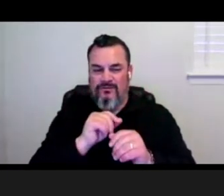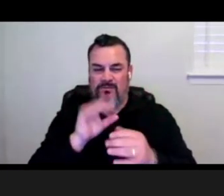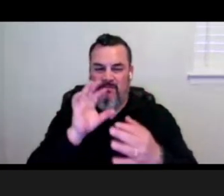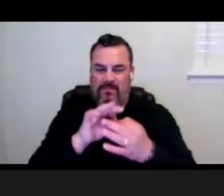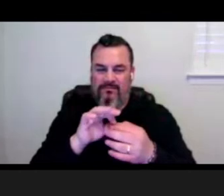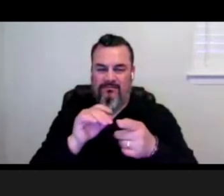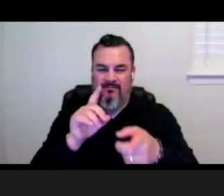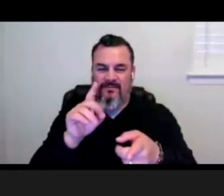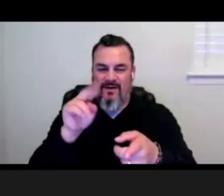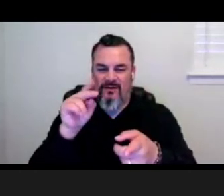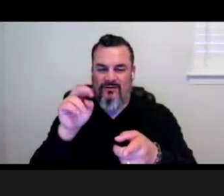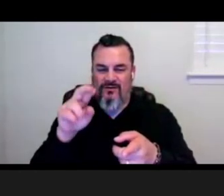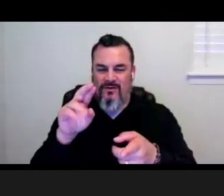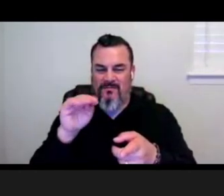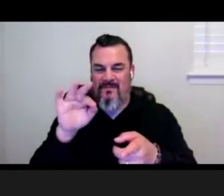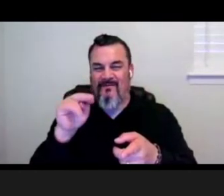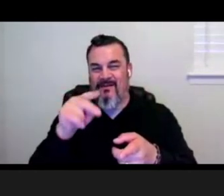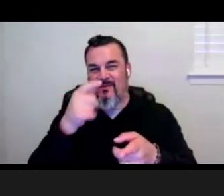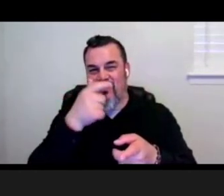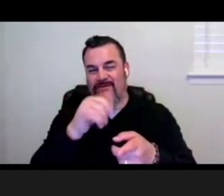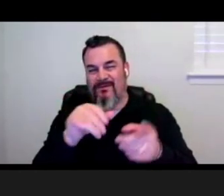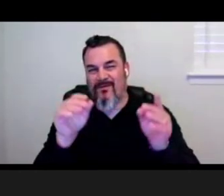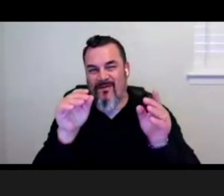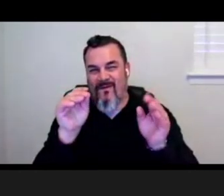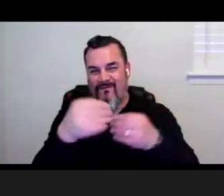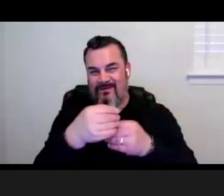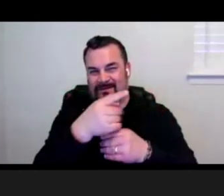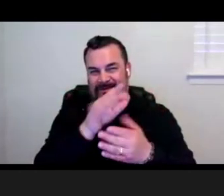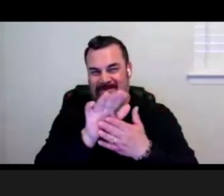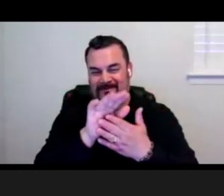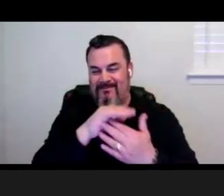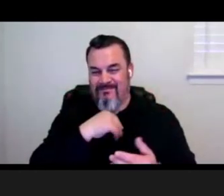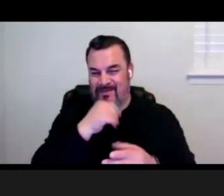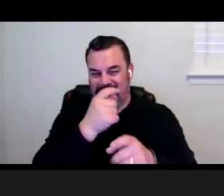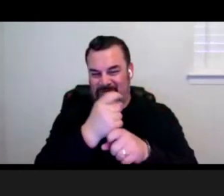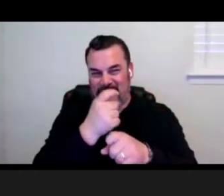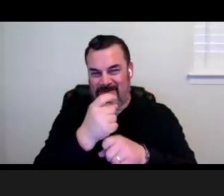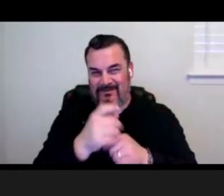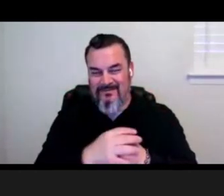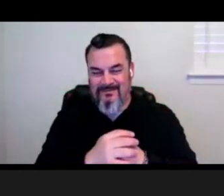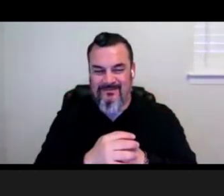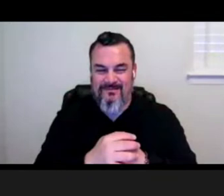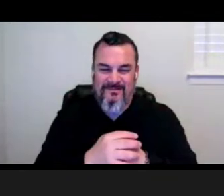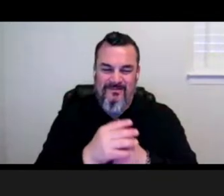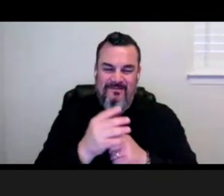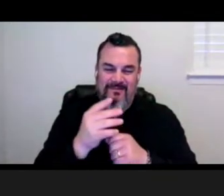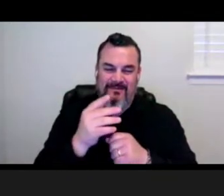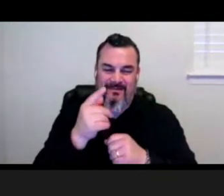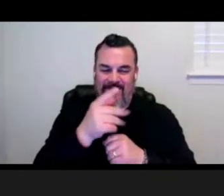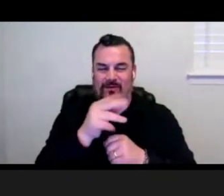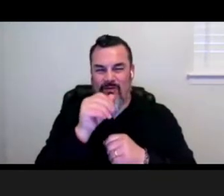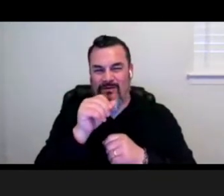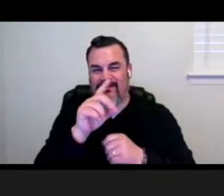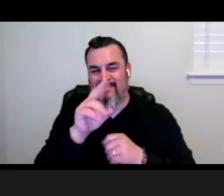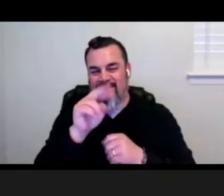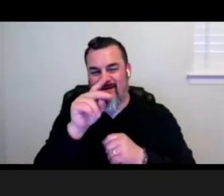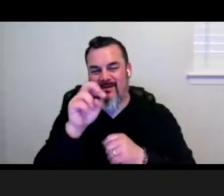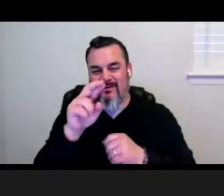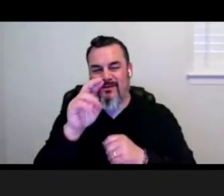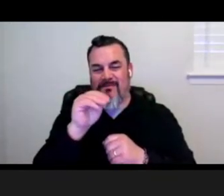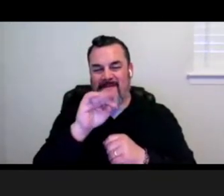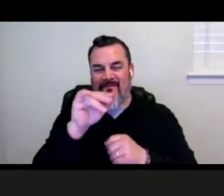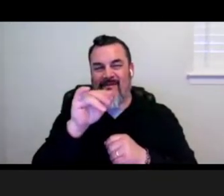Dunder Mifflin, if you ever watch The Office. And I'm not joking. There was a